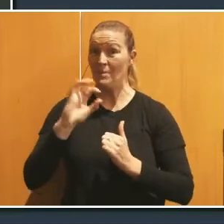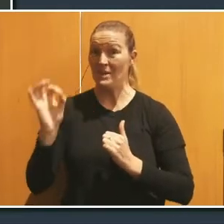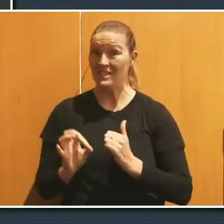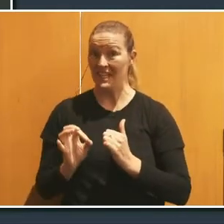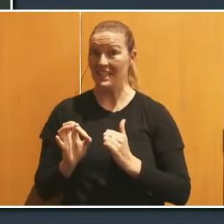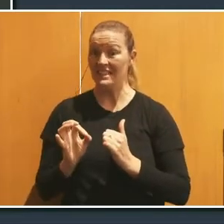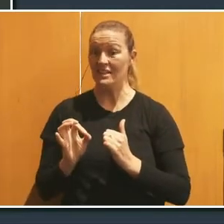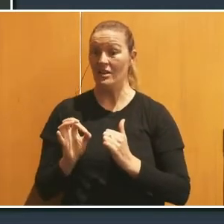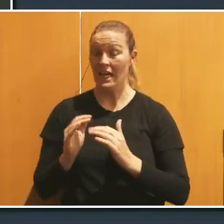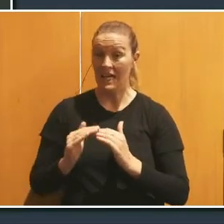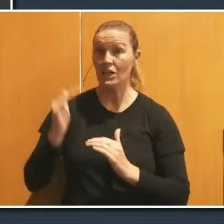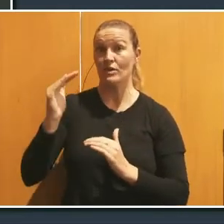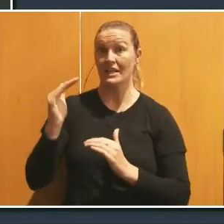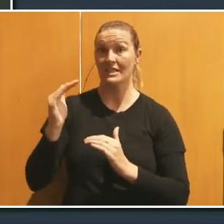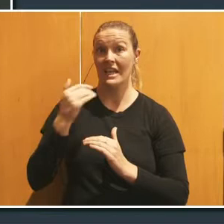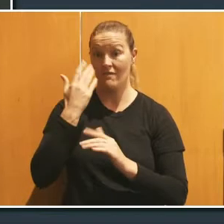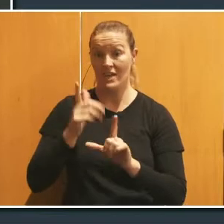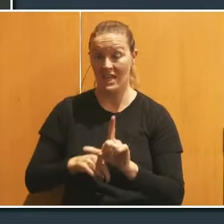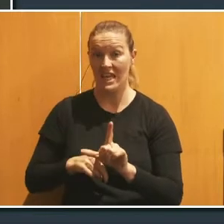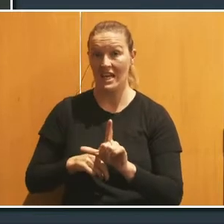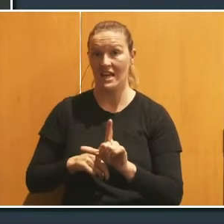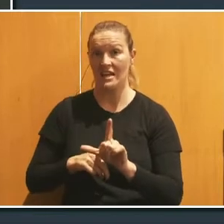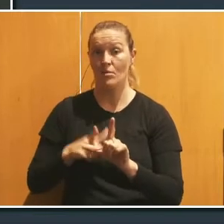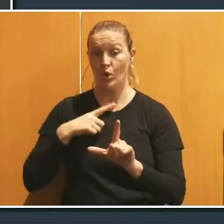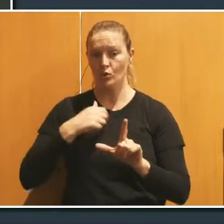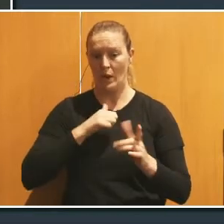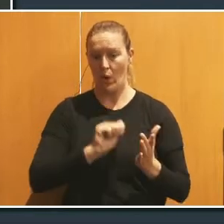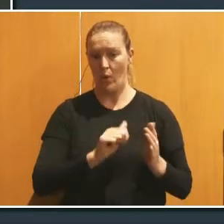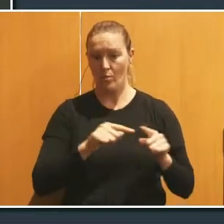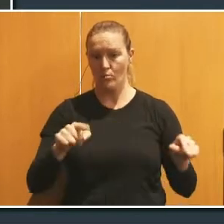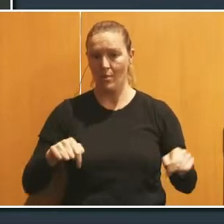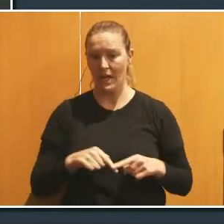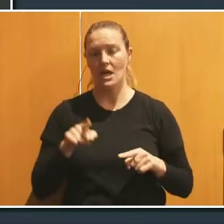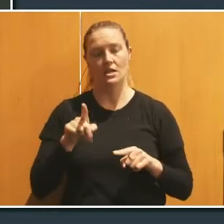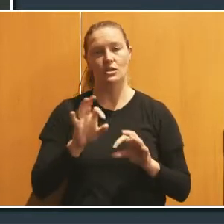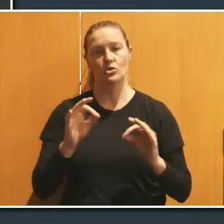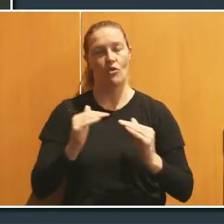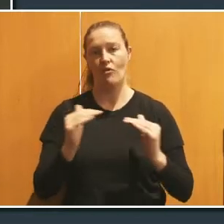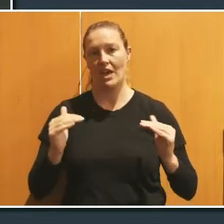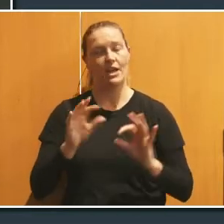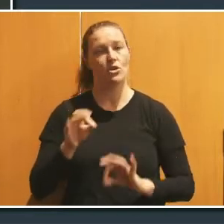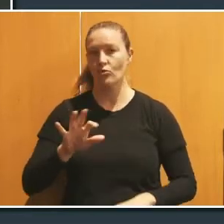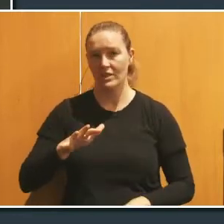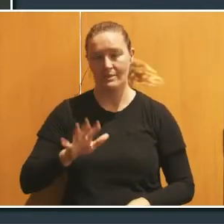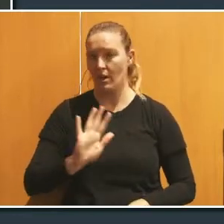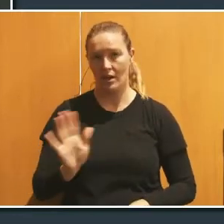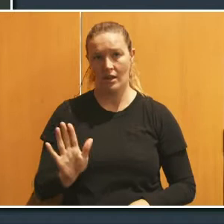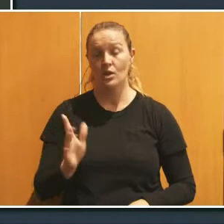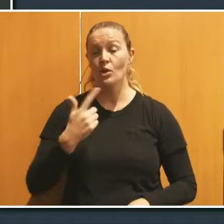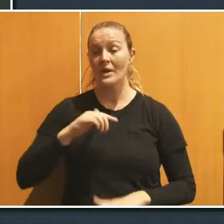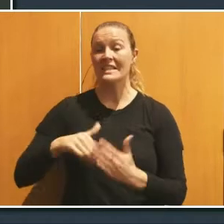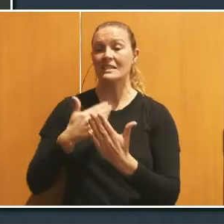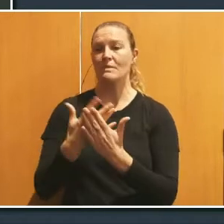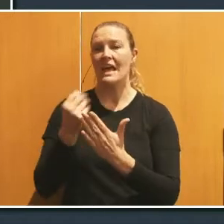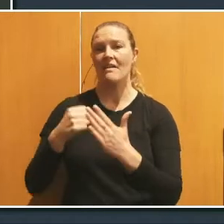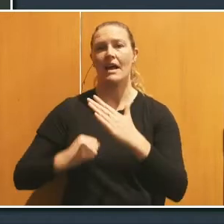we own the property isn't really fair and reasonable. So on that, we would submit that there be a